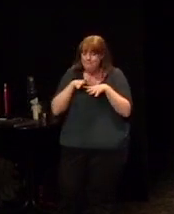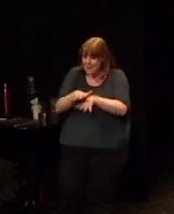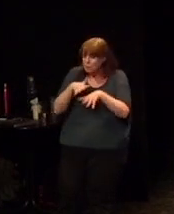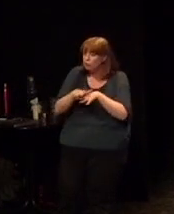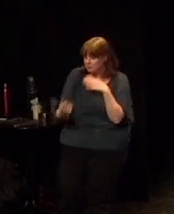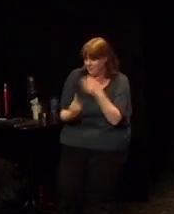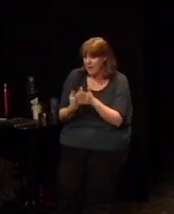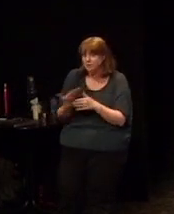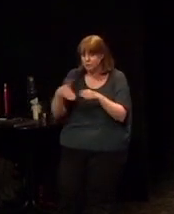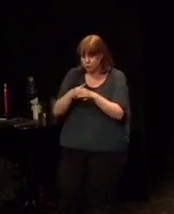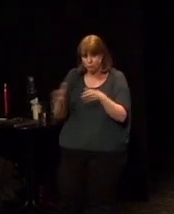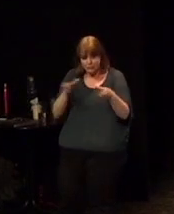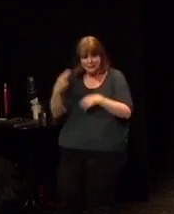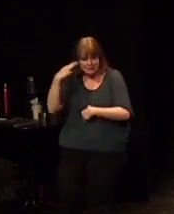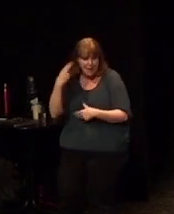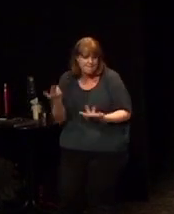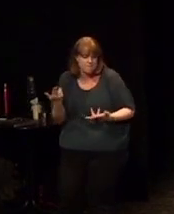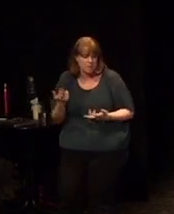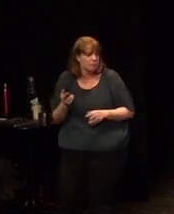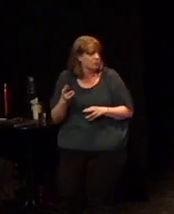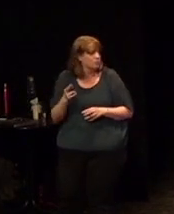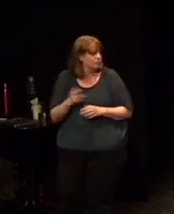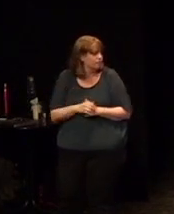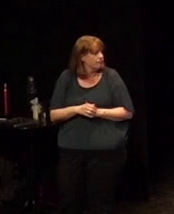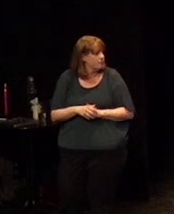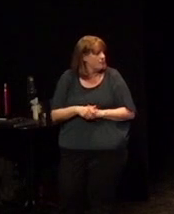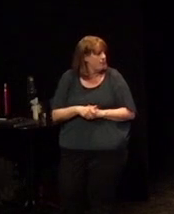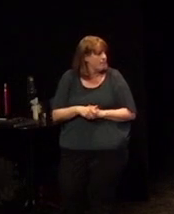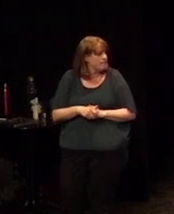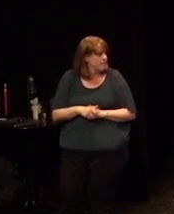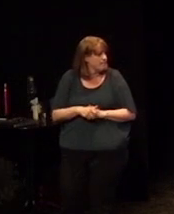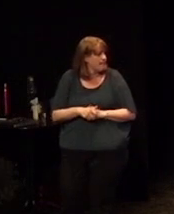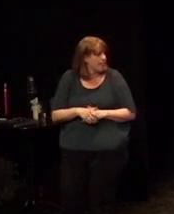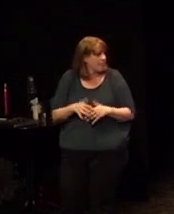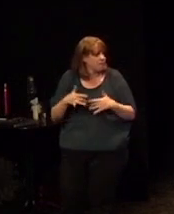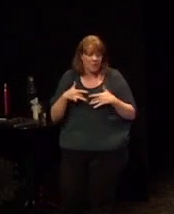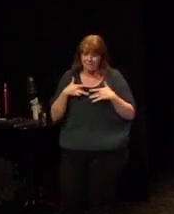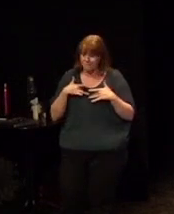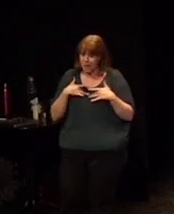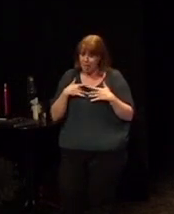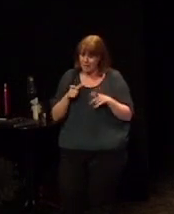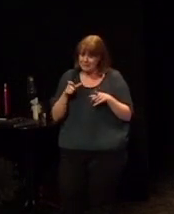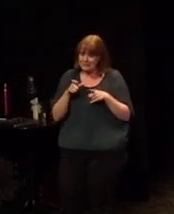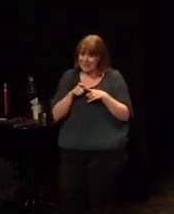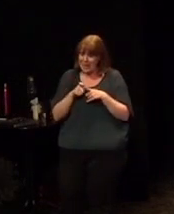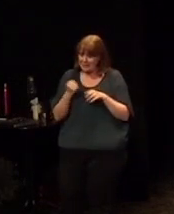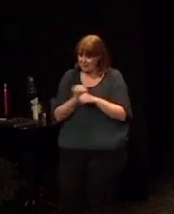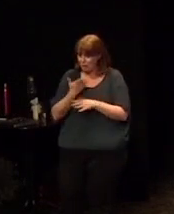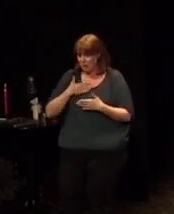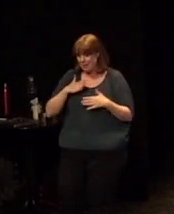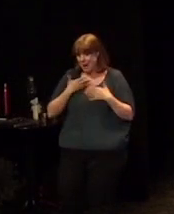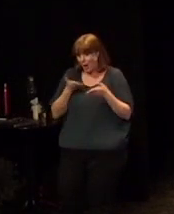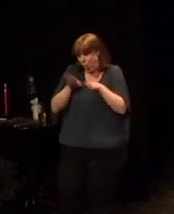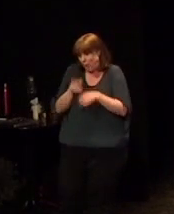events and hopefully with their performance. I feel that Dave has just done my closing remarks